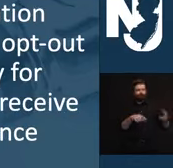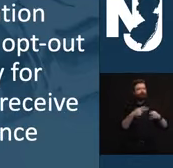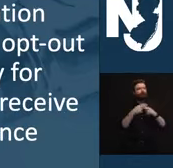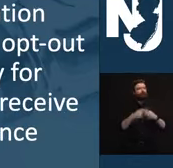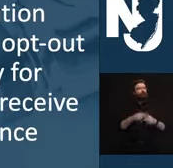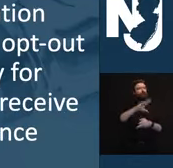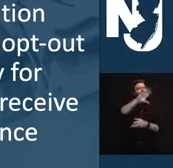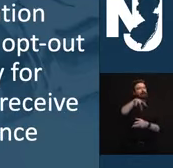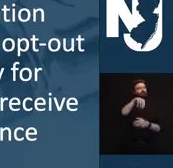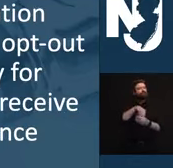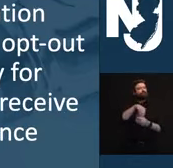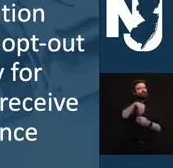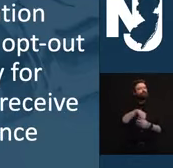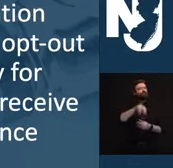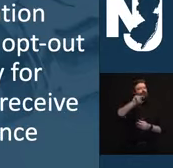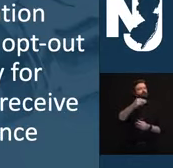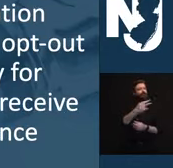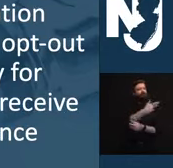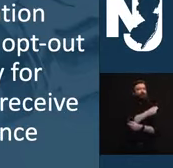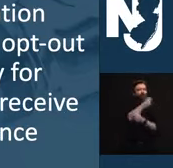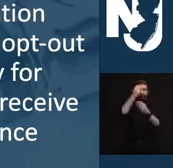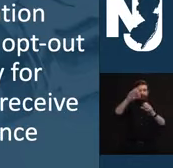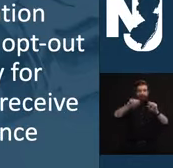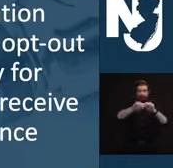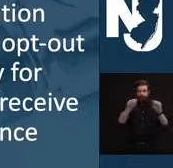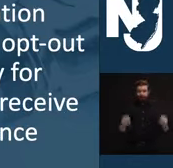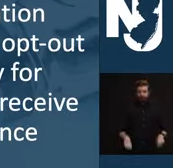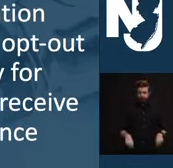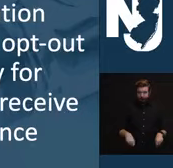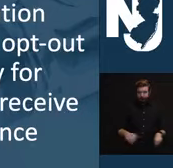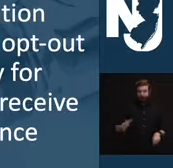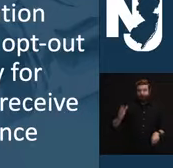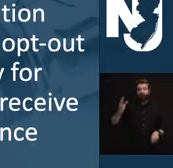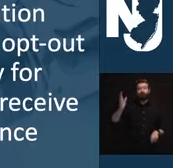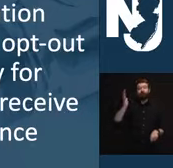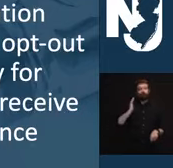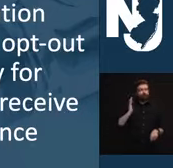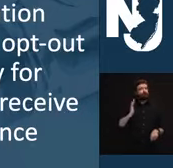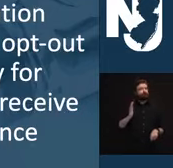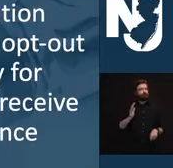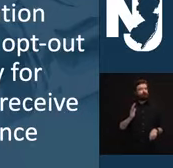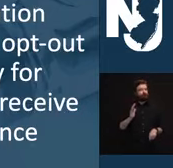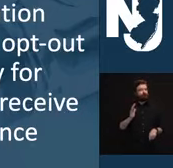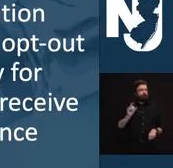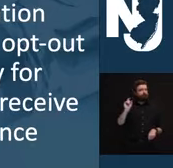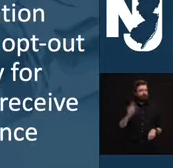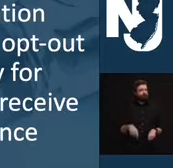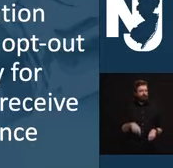an opt-in to an opt-out program for any resident who chooses